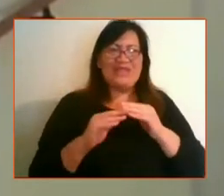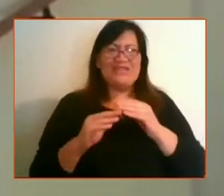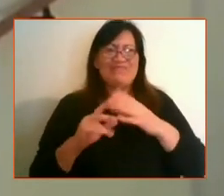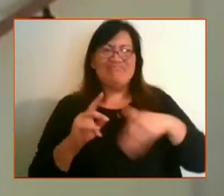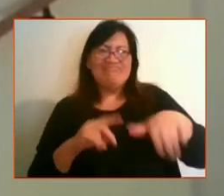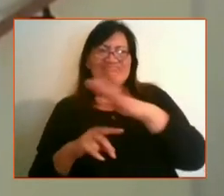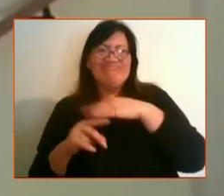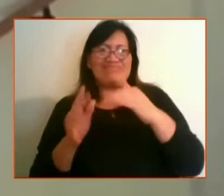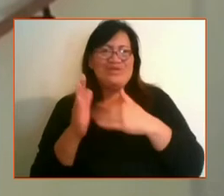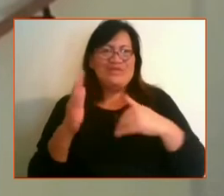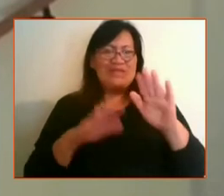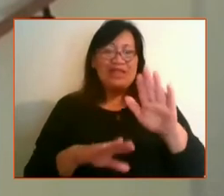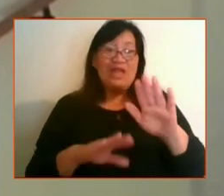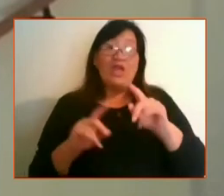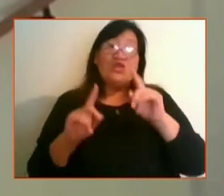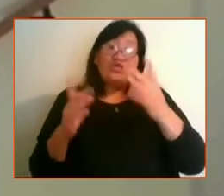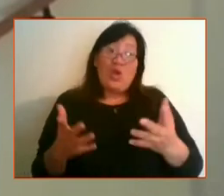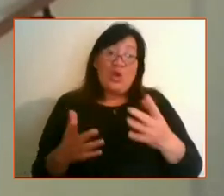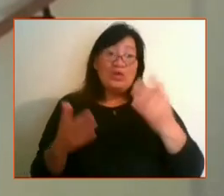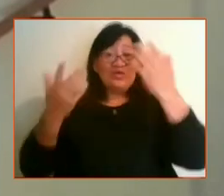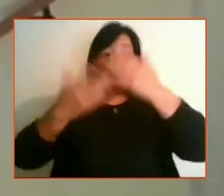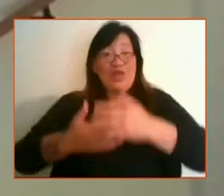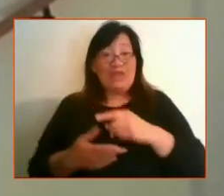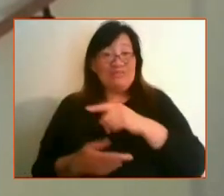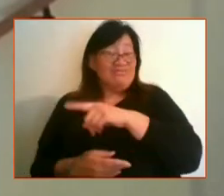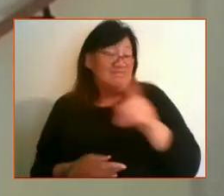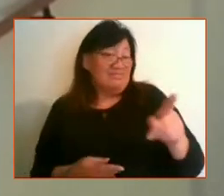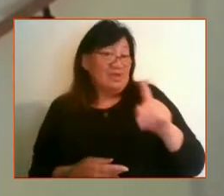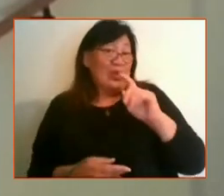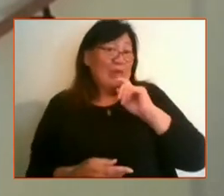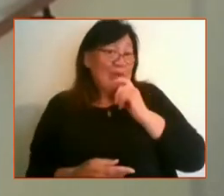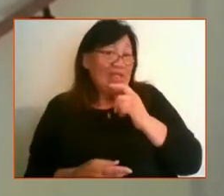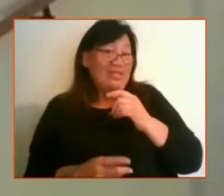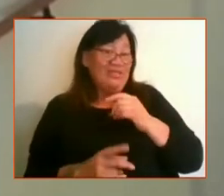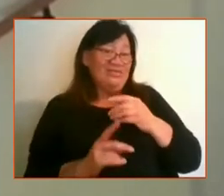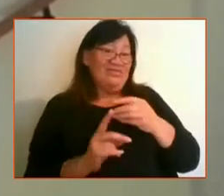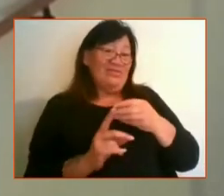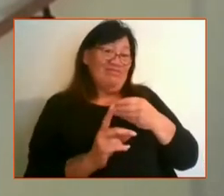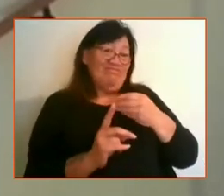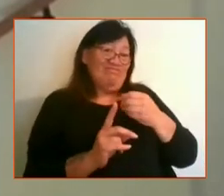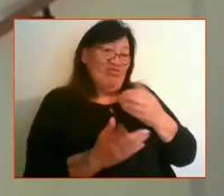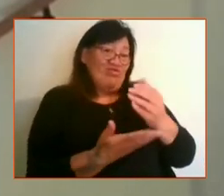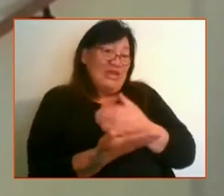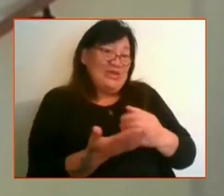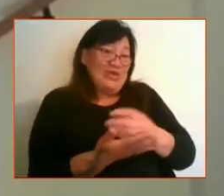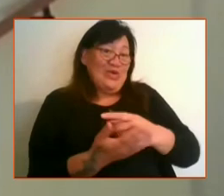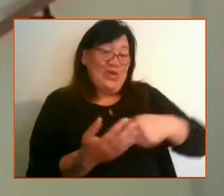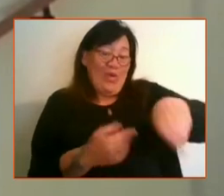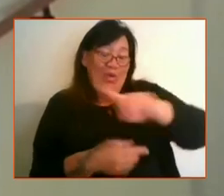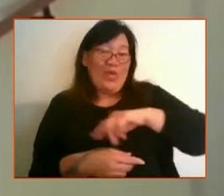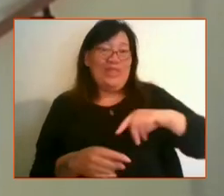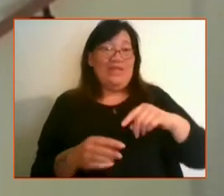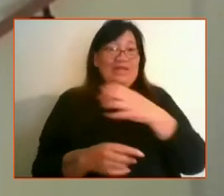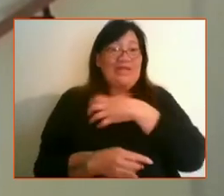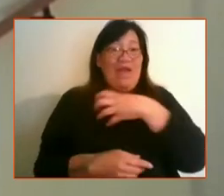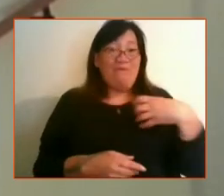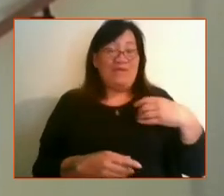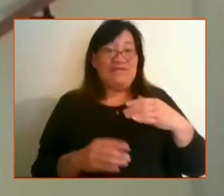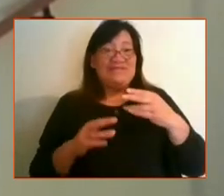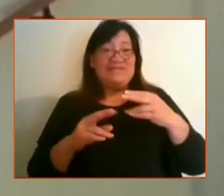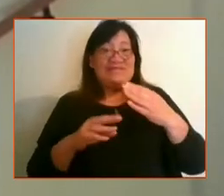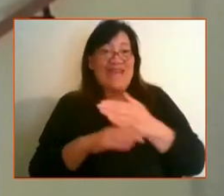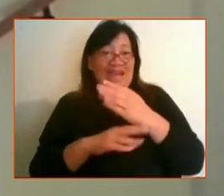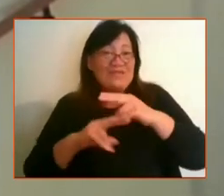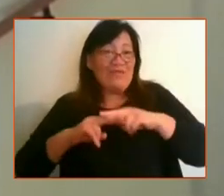you commit tonight to resourcing all relevant ministries to establishing an all of government task force? Jonathan